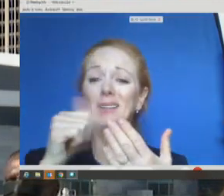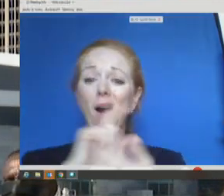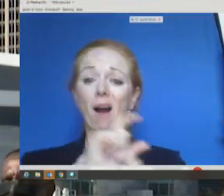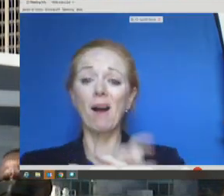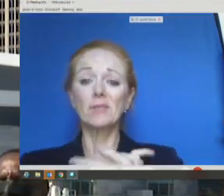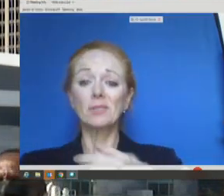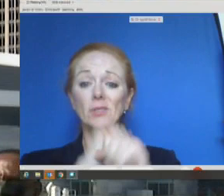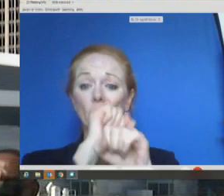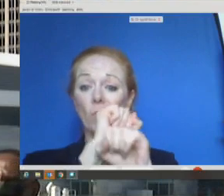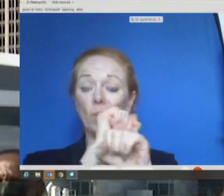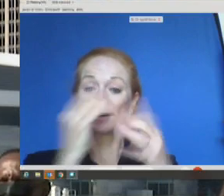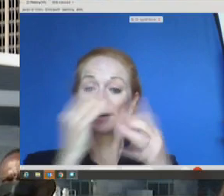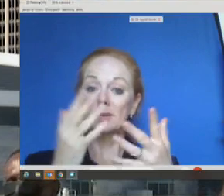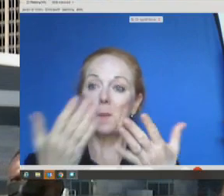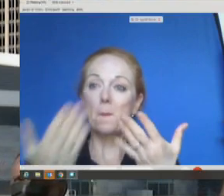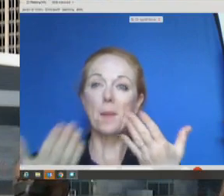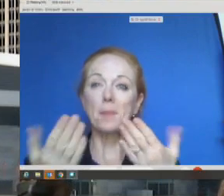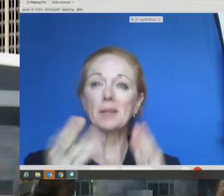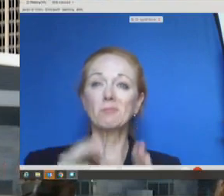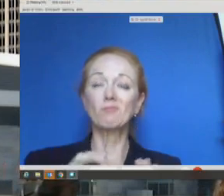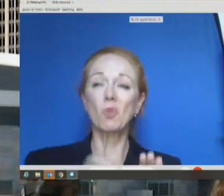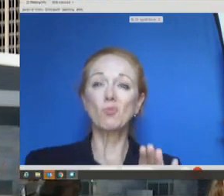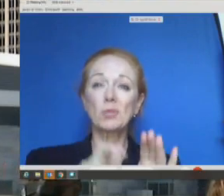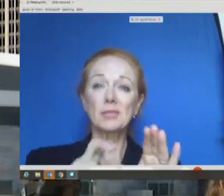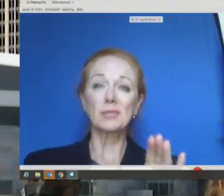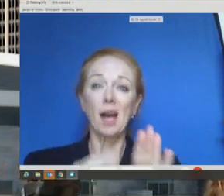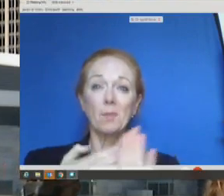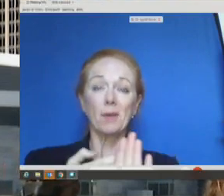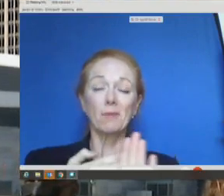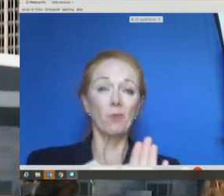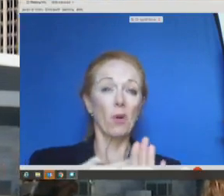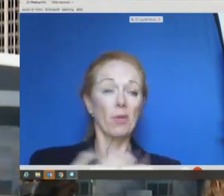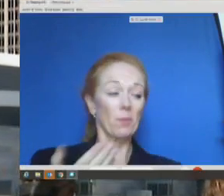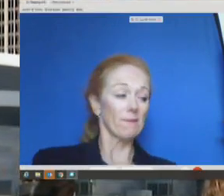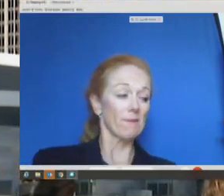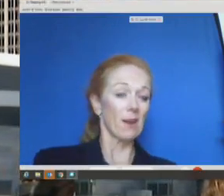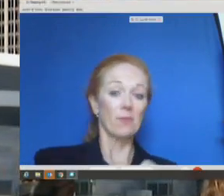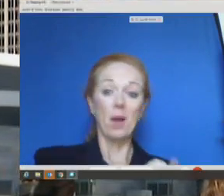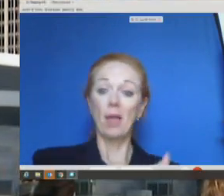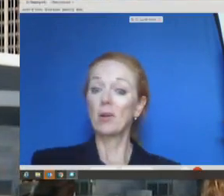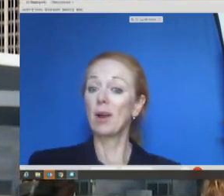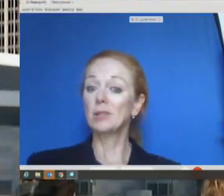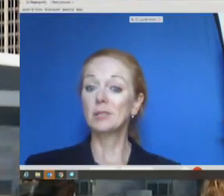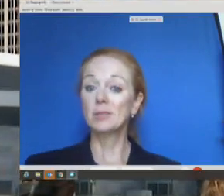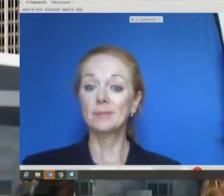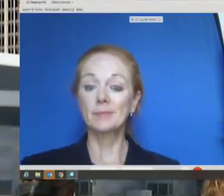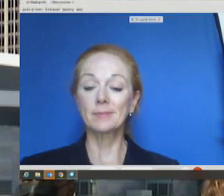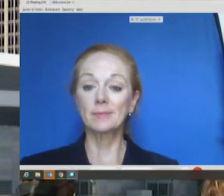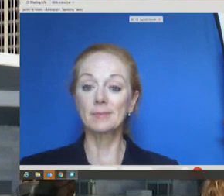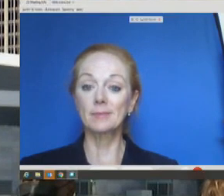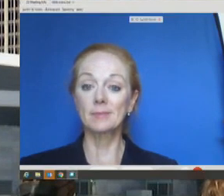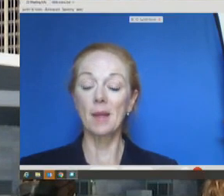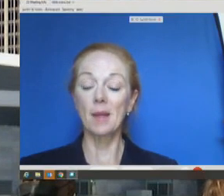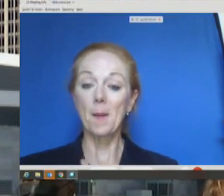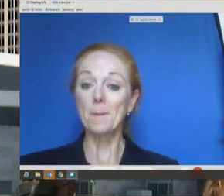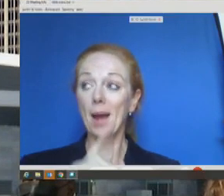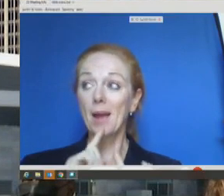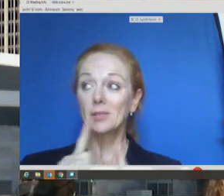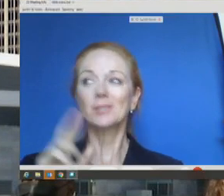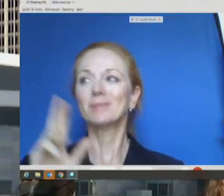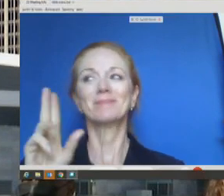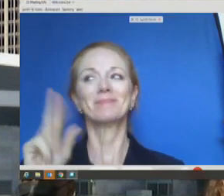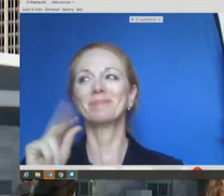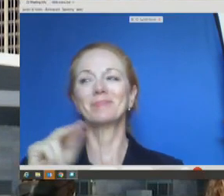let this person out of my sight, and I have to monitor that person at all times. Yes, ma'am. Are you aware of any officers